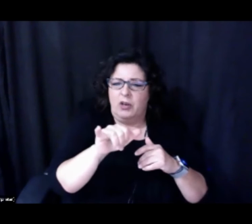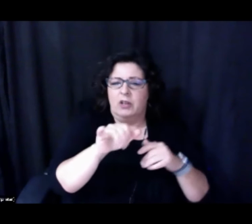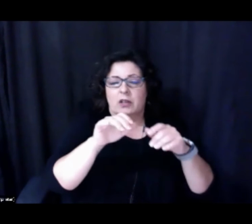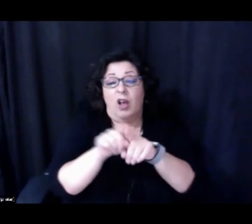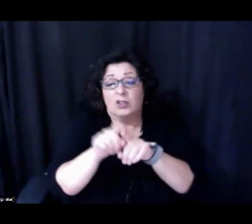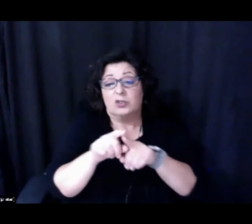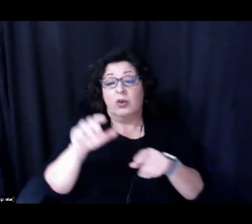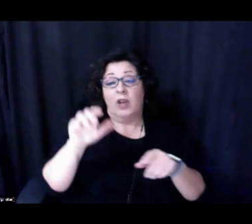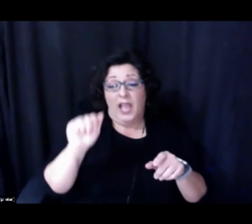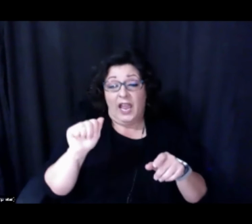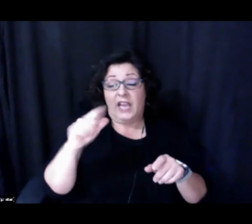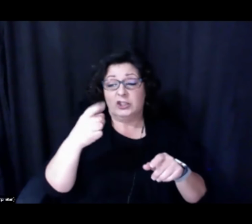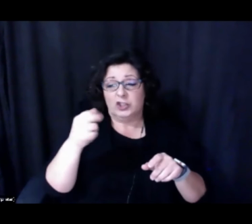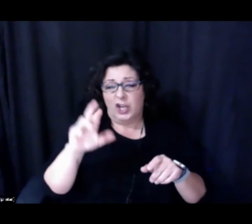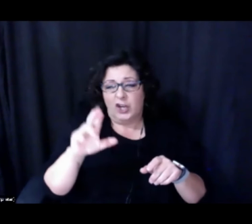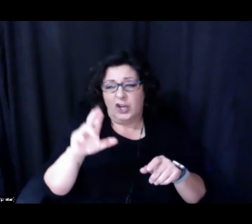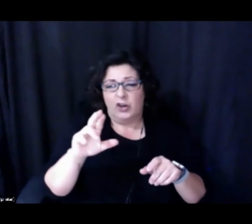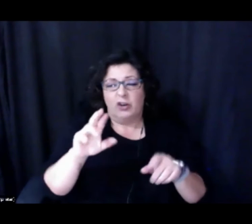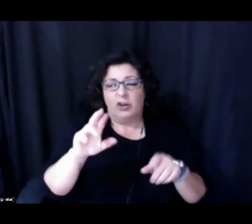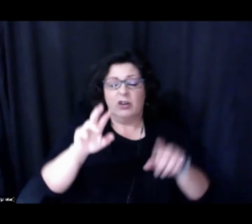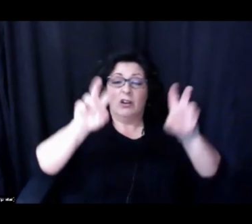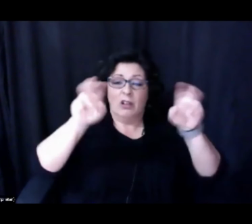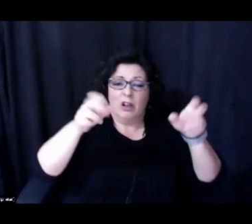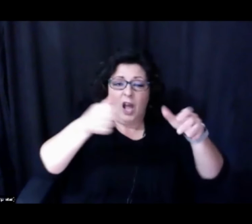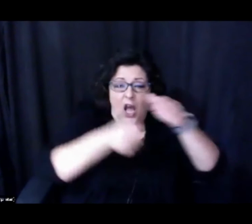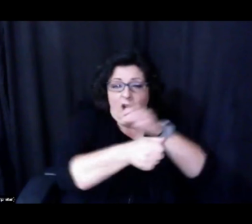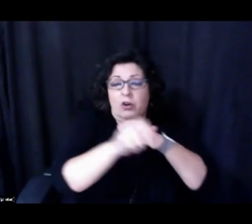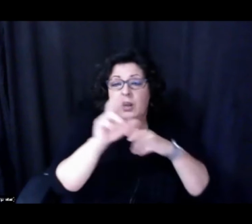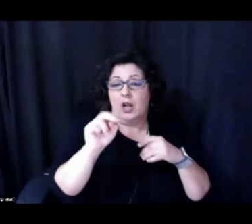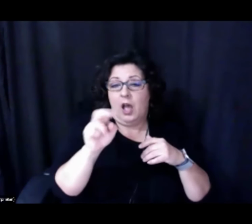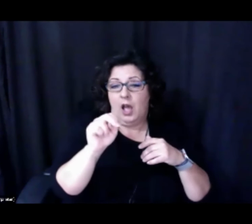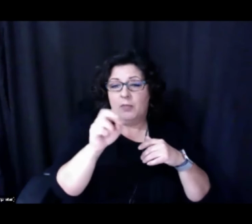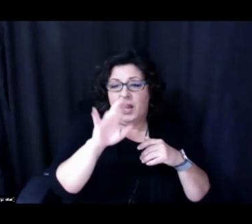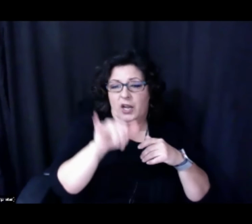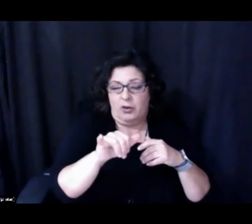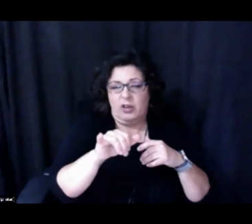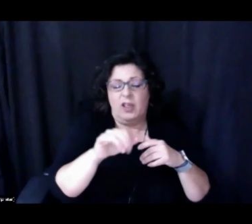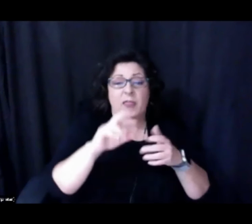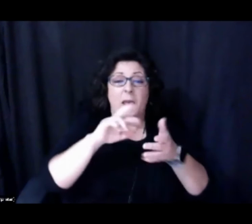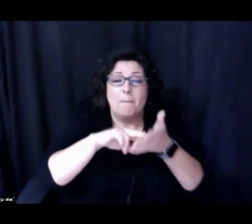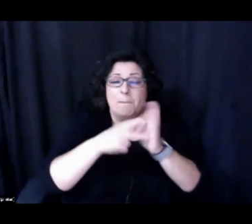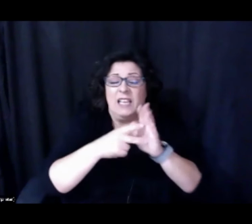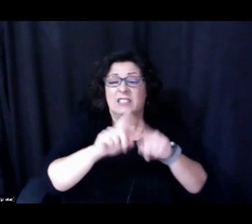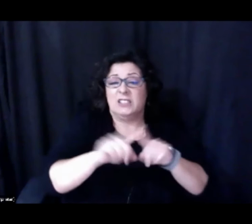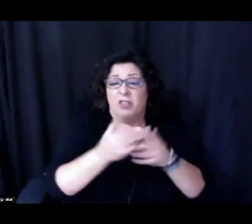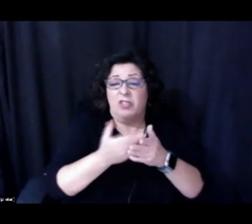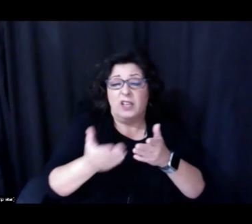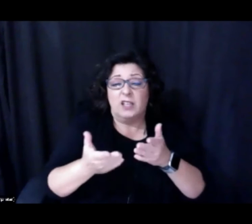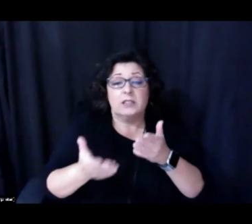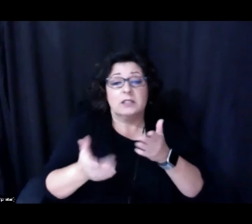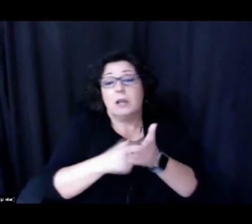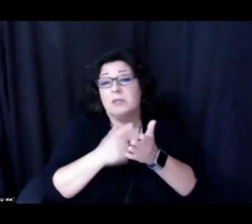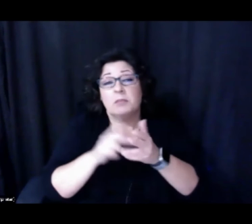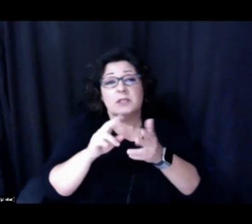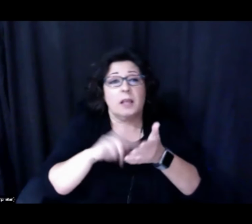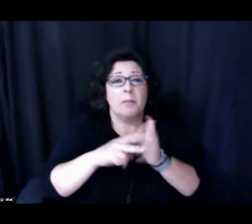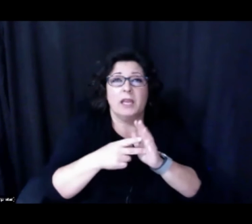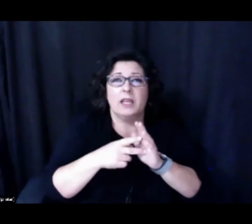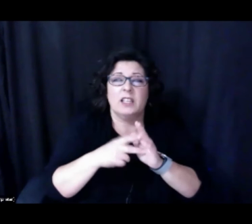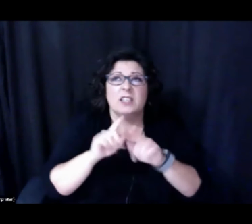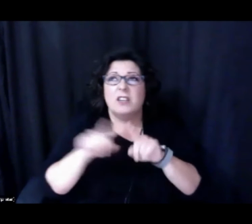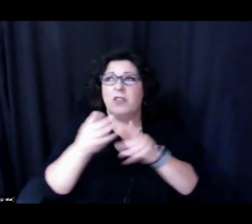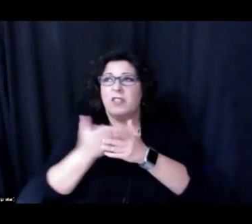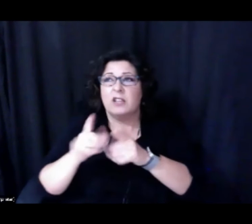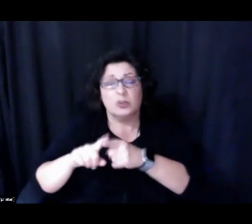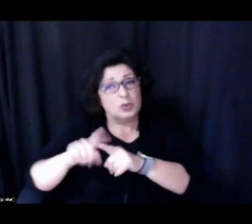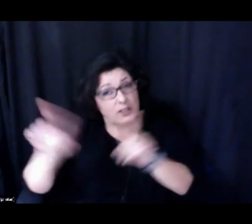All of these are under the non-binary umbrella, and they mean different things. Sometimes they mean different things to different people as